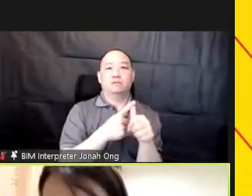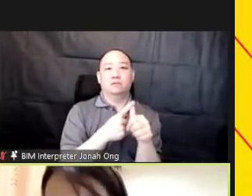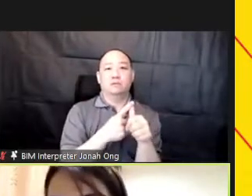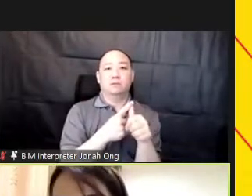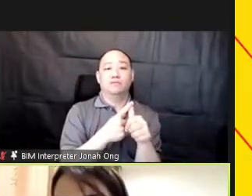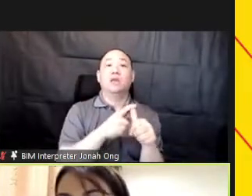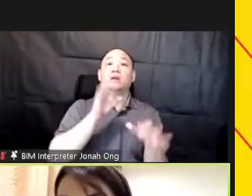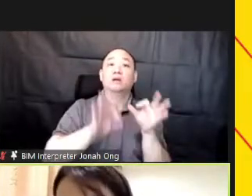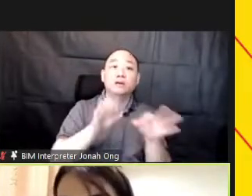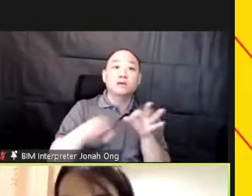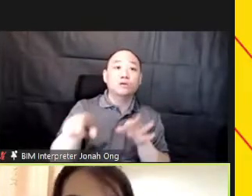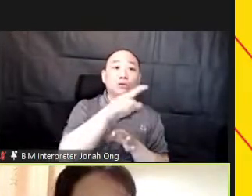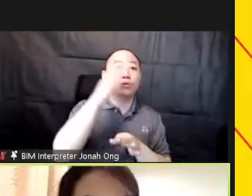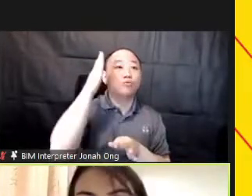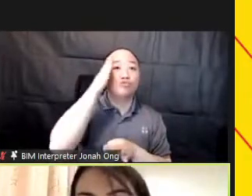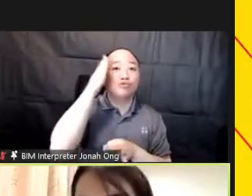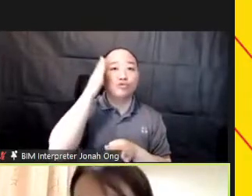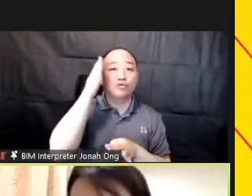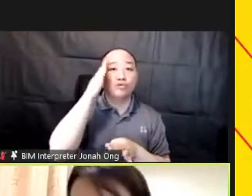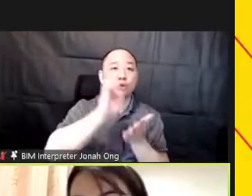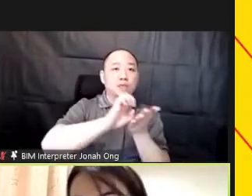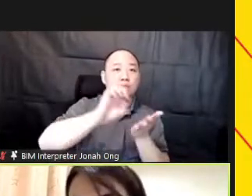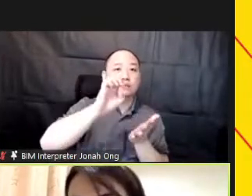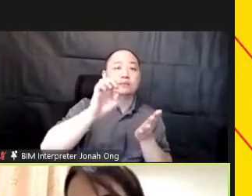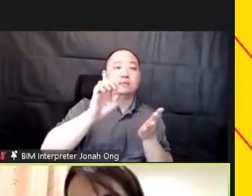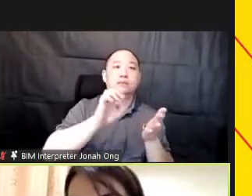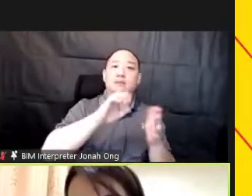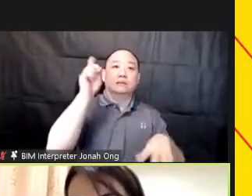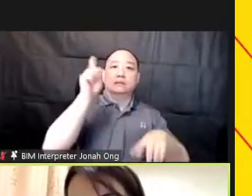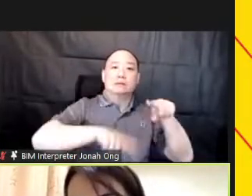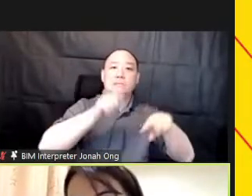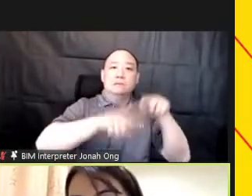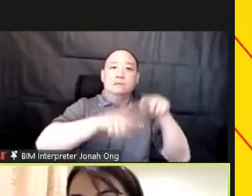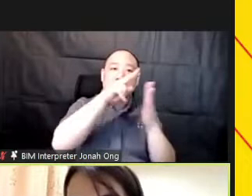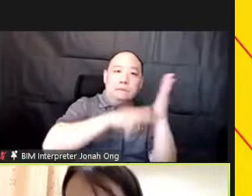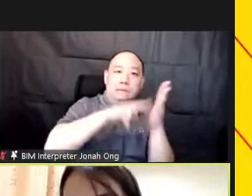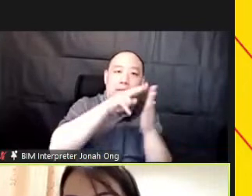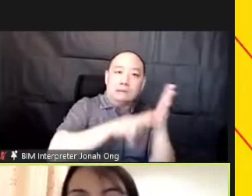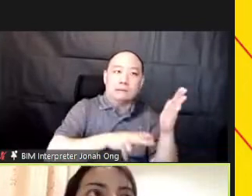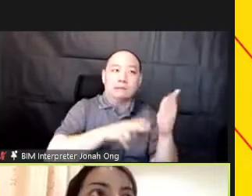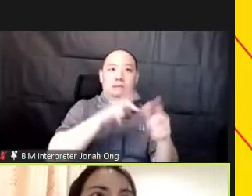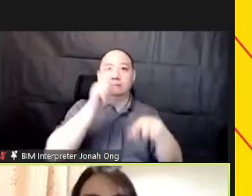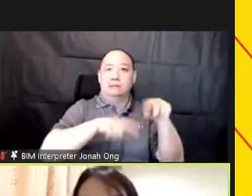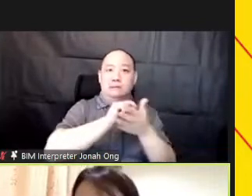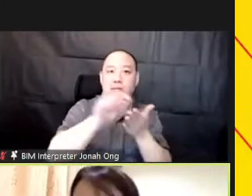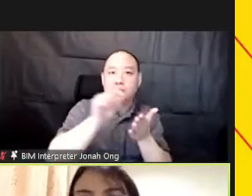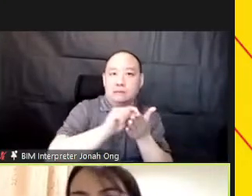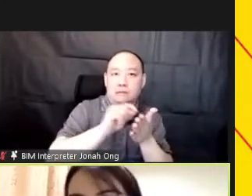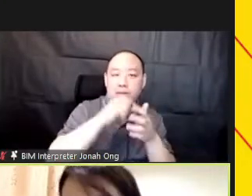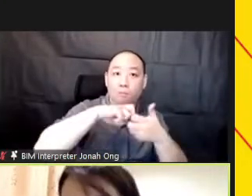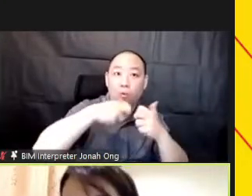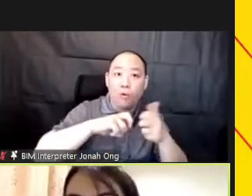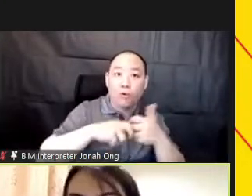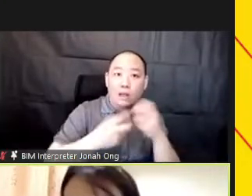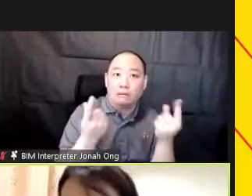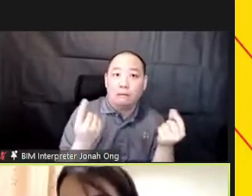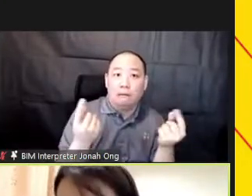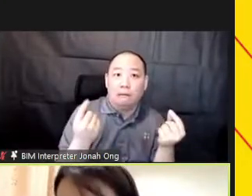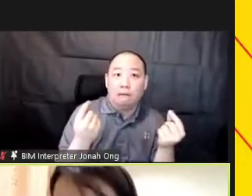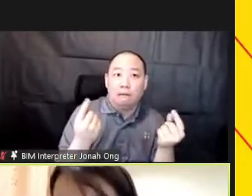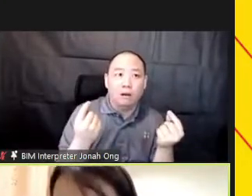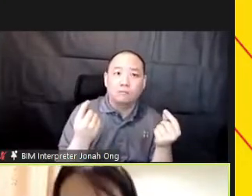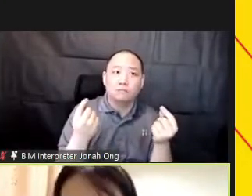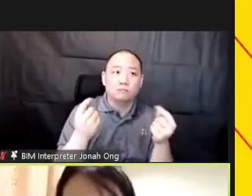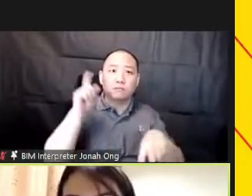an issue, if I know that students are illiterate even at secondary schools, then why can't we do something about it? Why can't we have